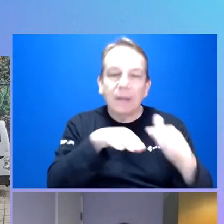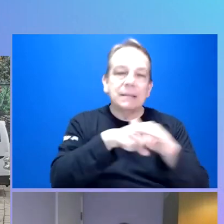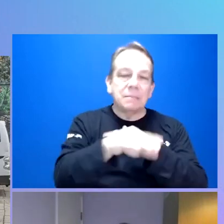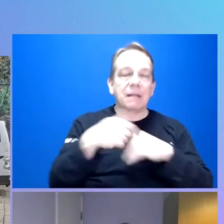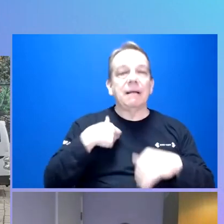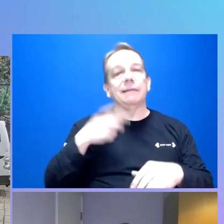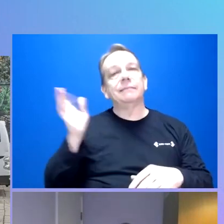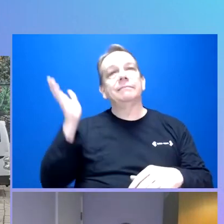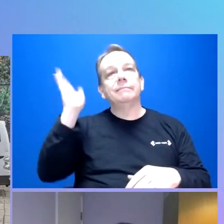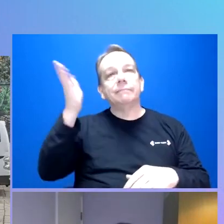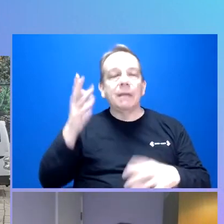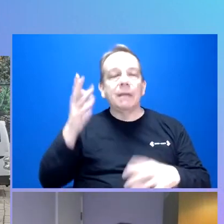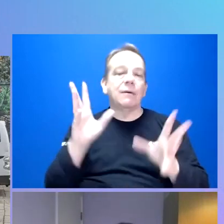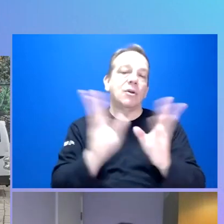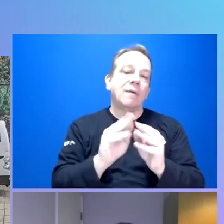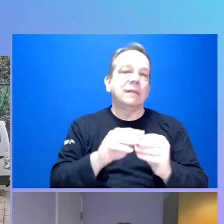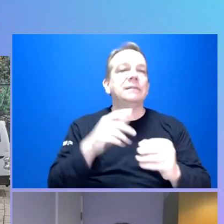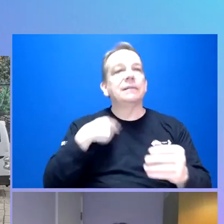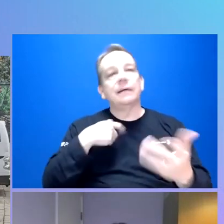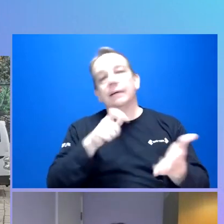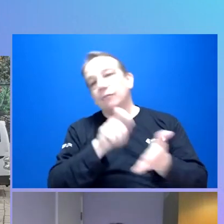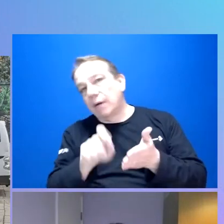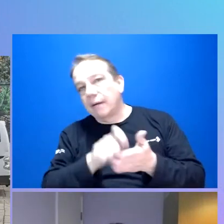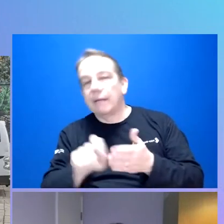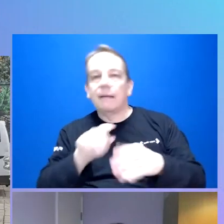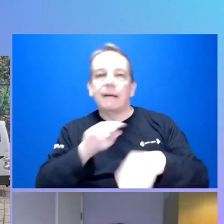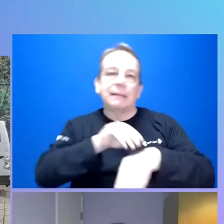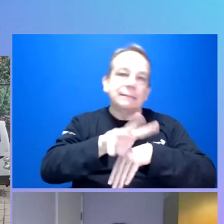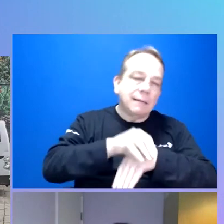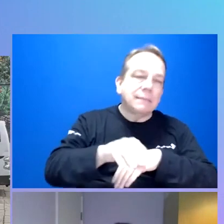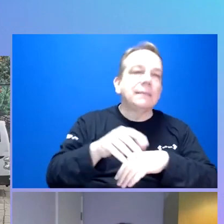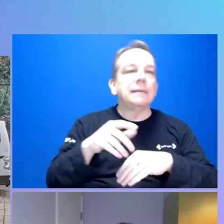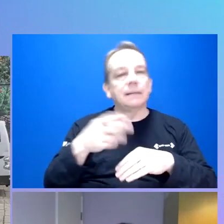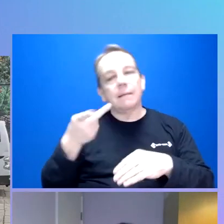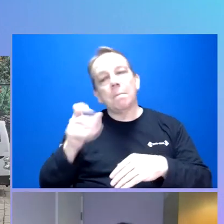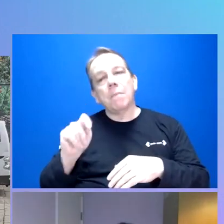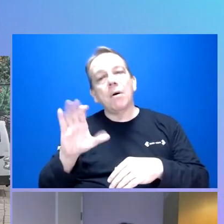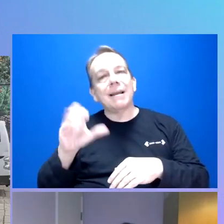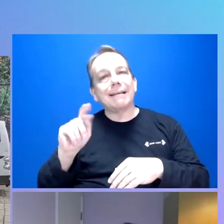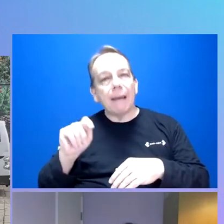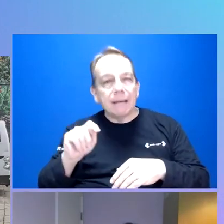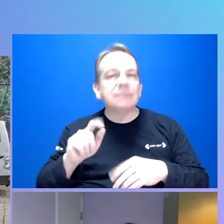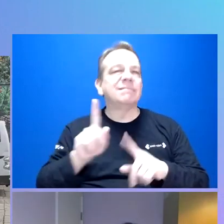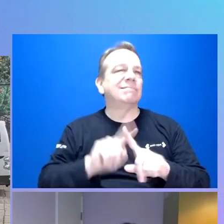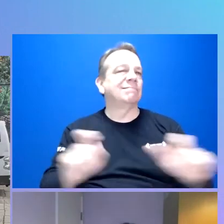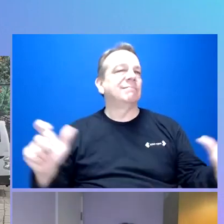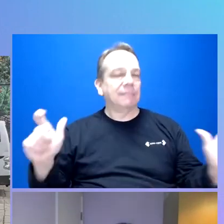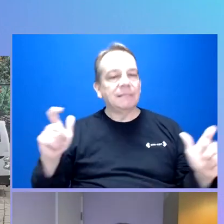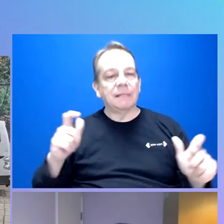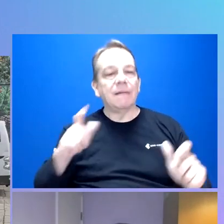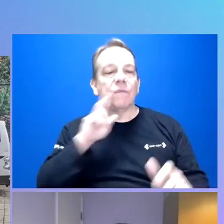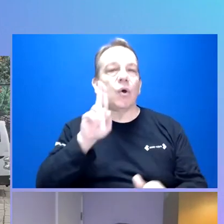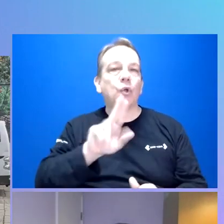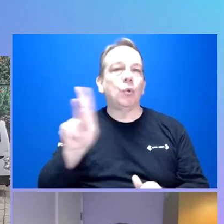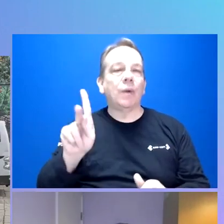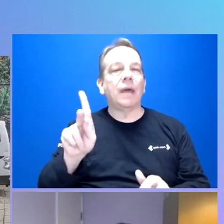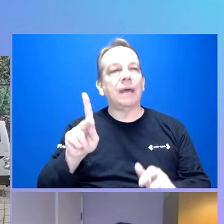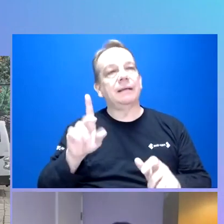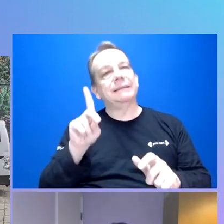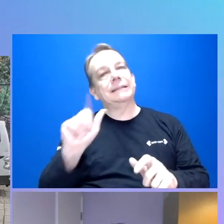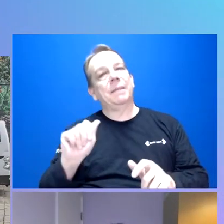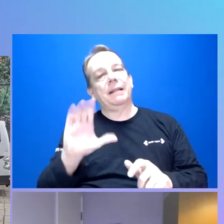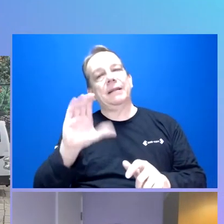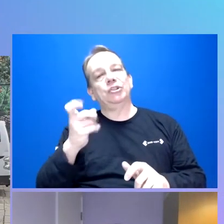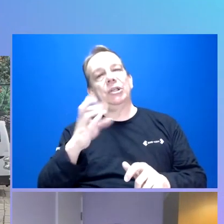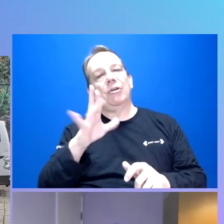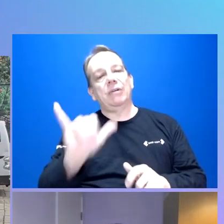been on podcasts, and I also write about and consult on digital accessibility for Scope, which is a UK disability charity.